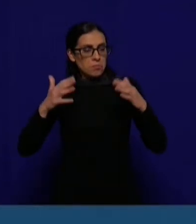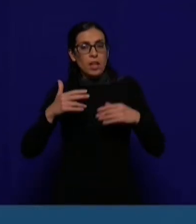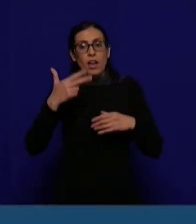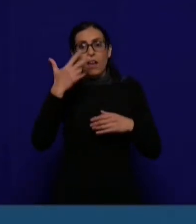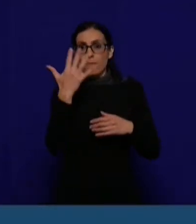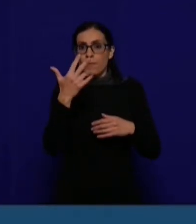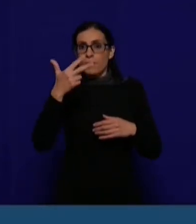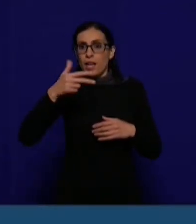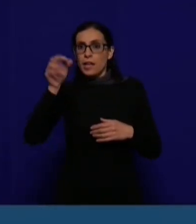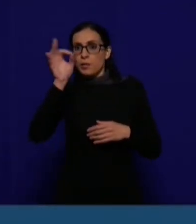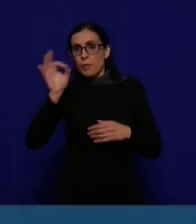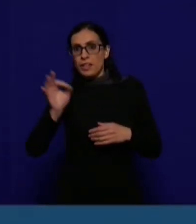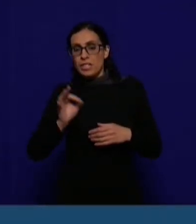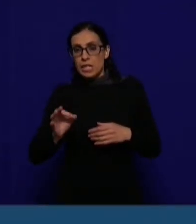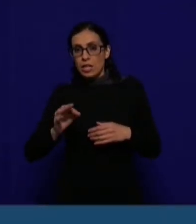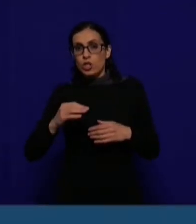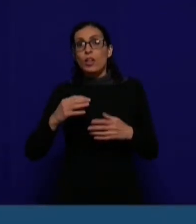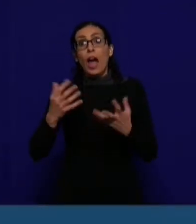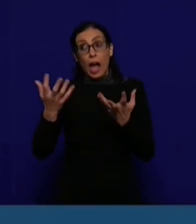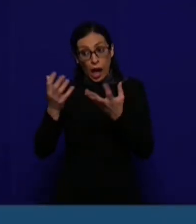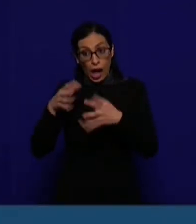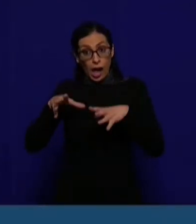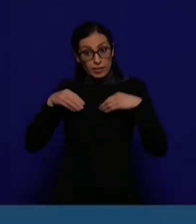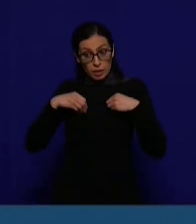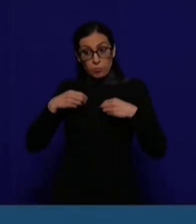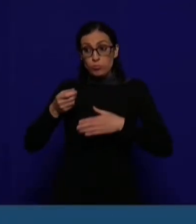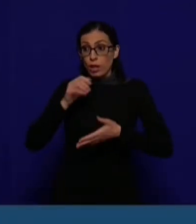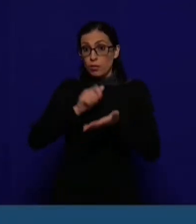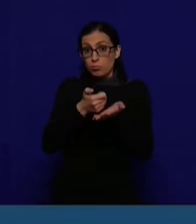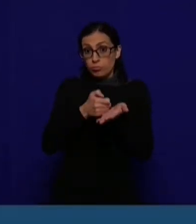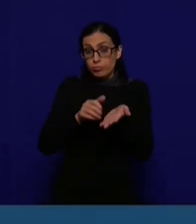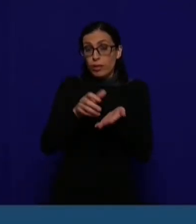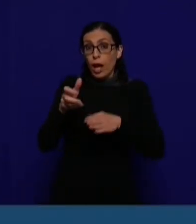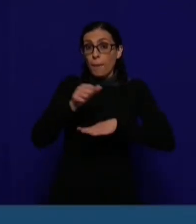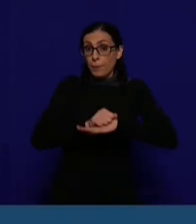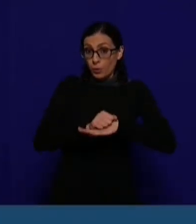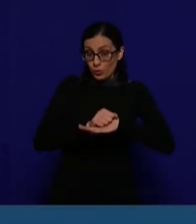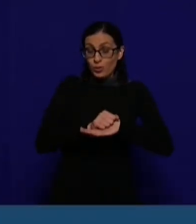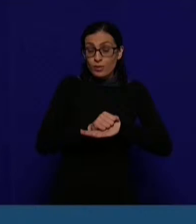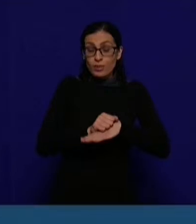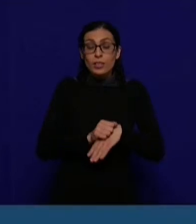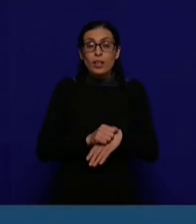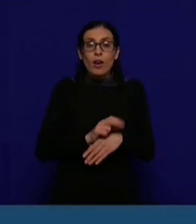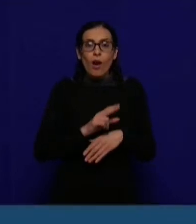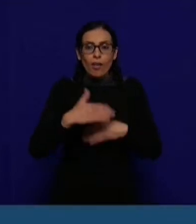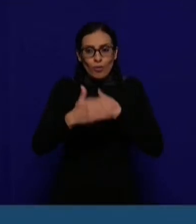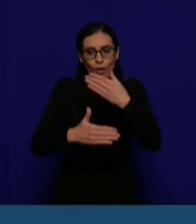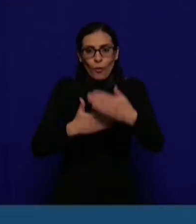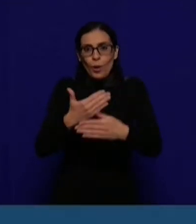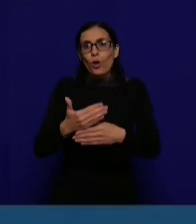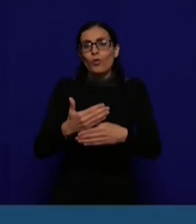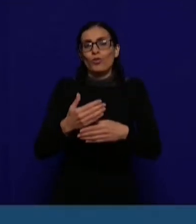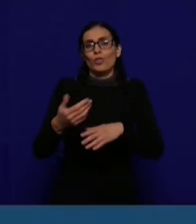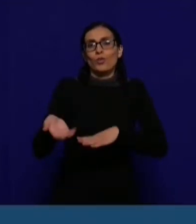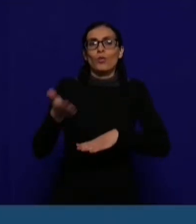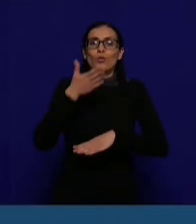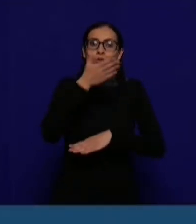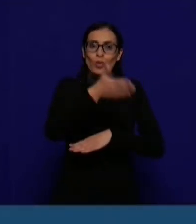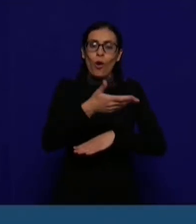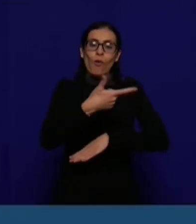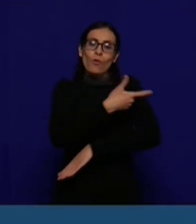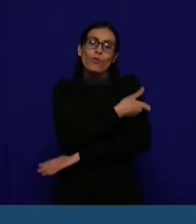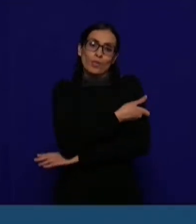the population. We will continue to receive the applications, and as more people will continue to vaccinate themselves.